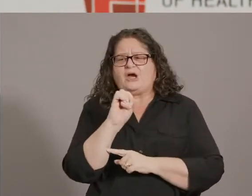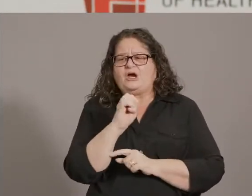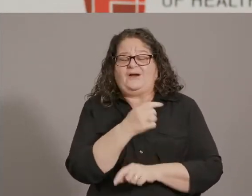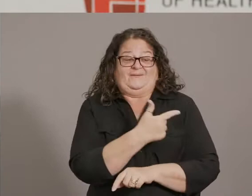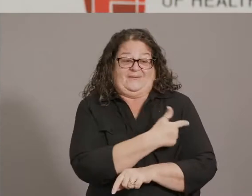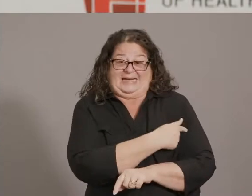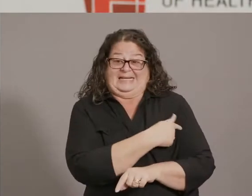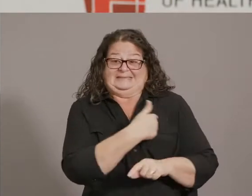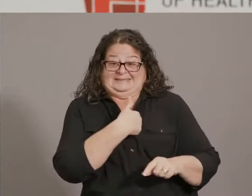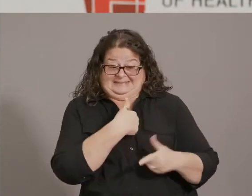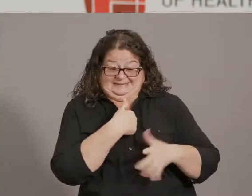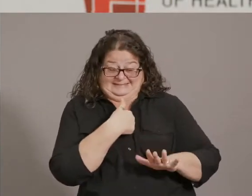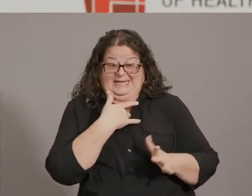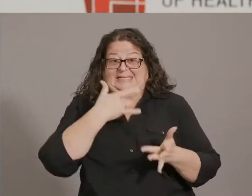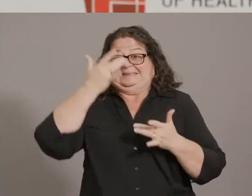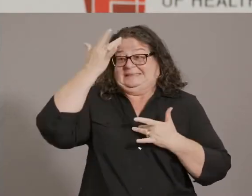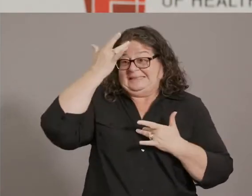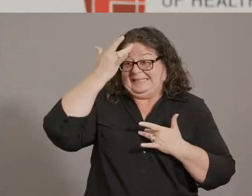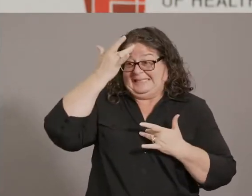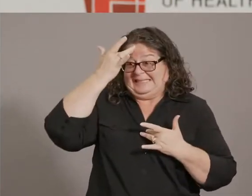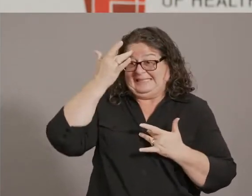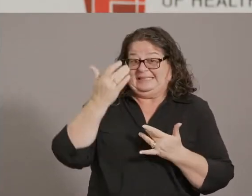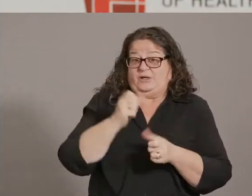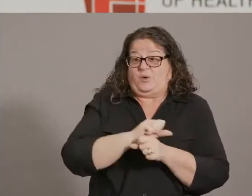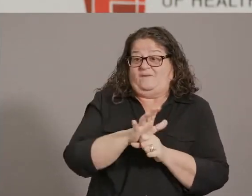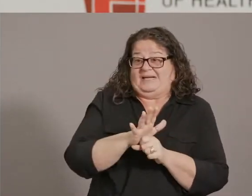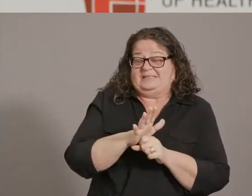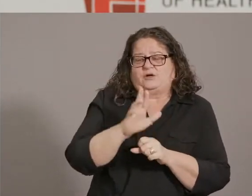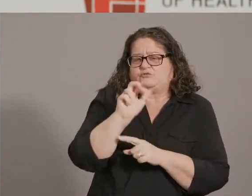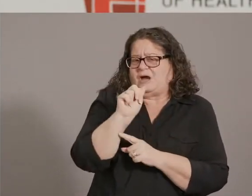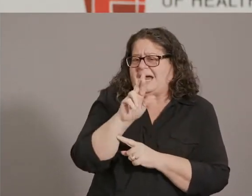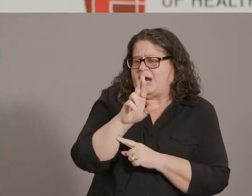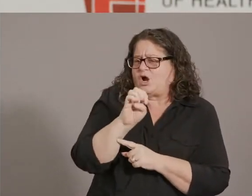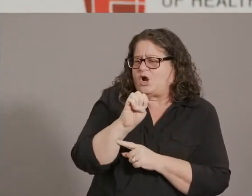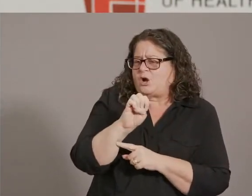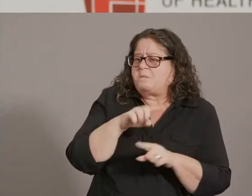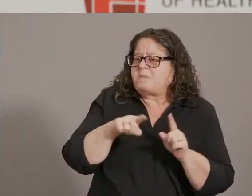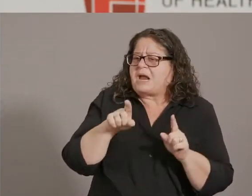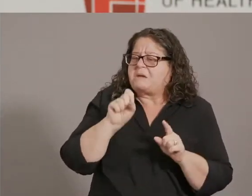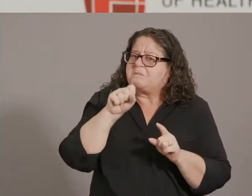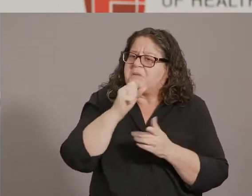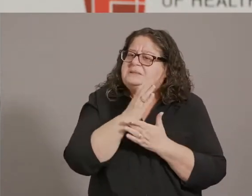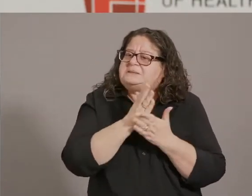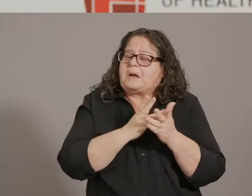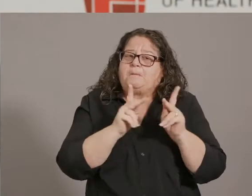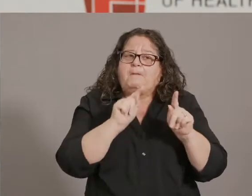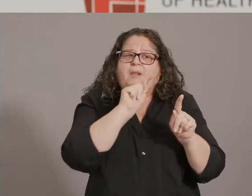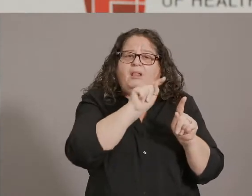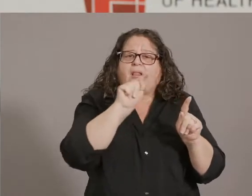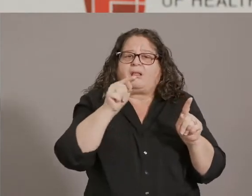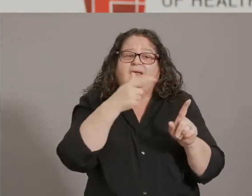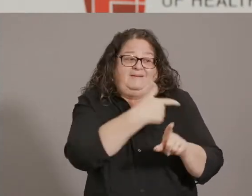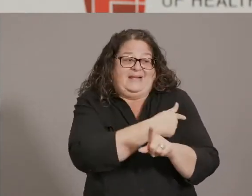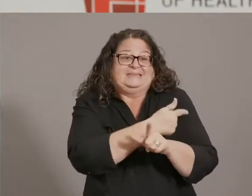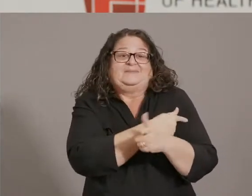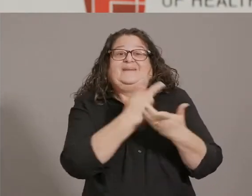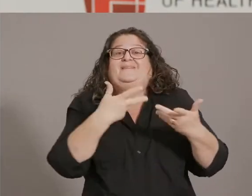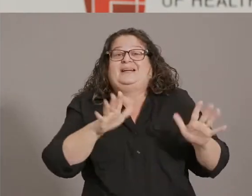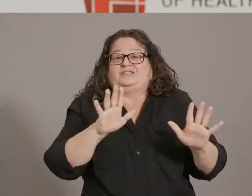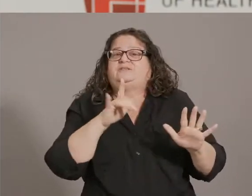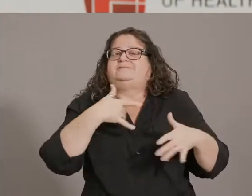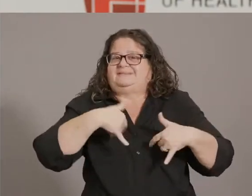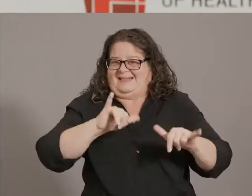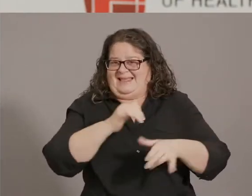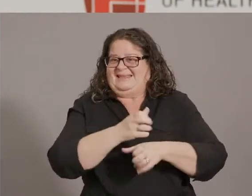comes down with symptomatic COVID, but there are cases that have been identified in the nation. And so just to kind of keep that